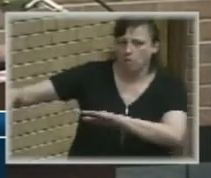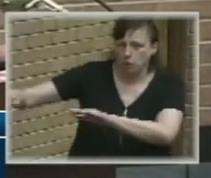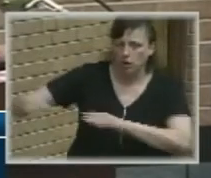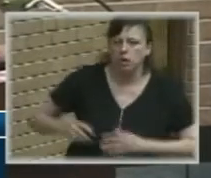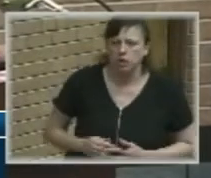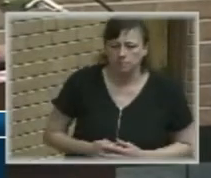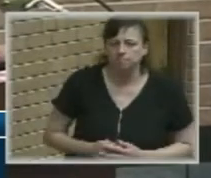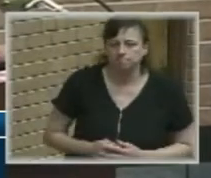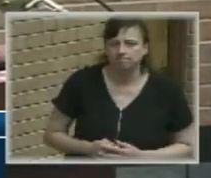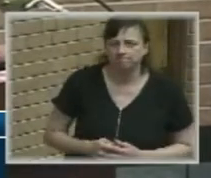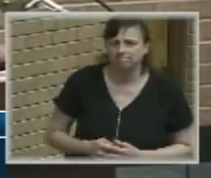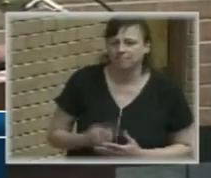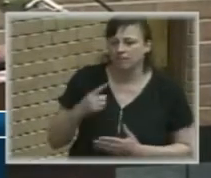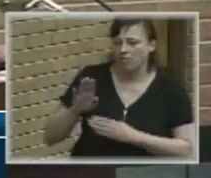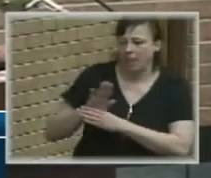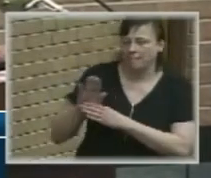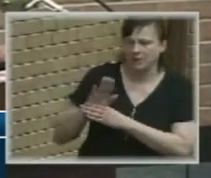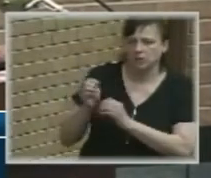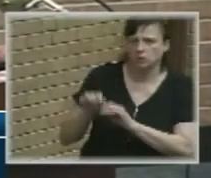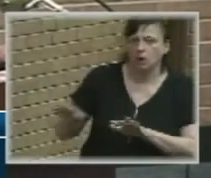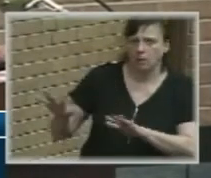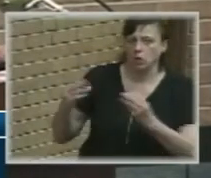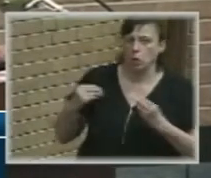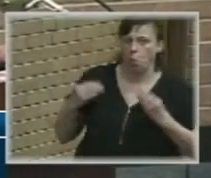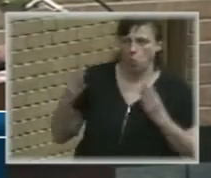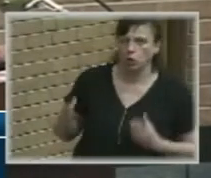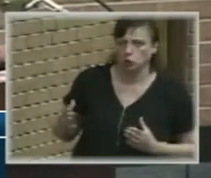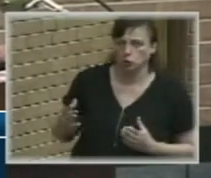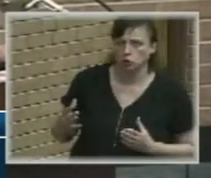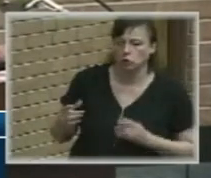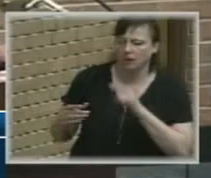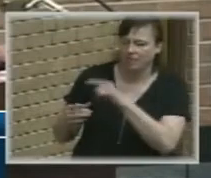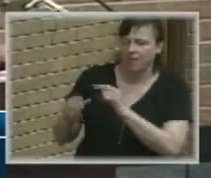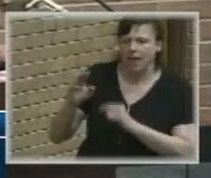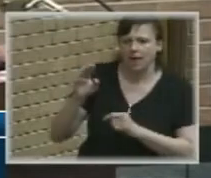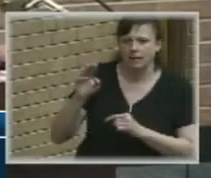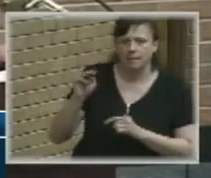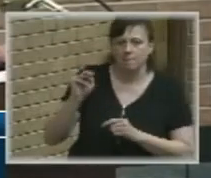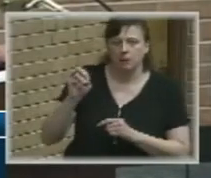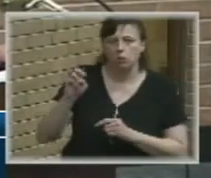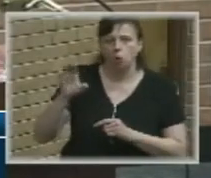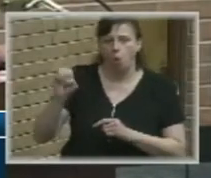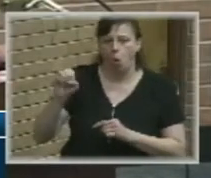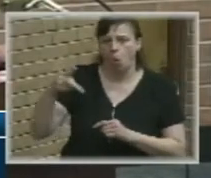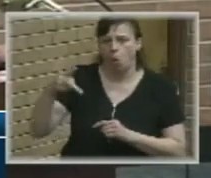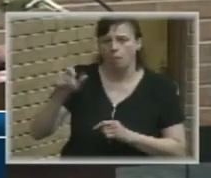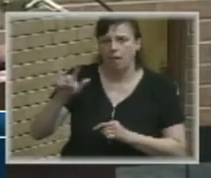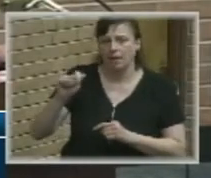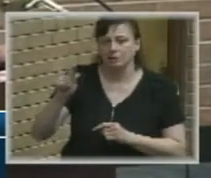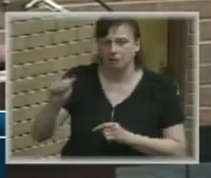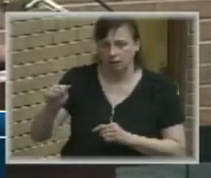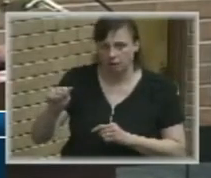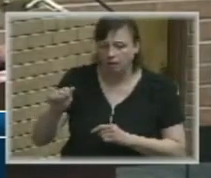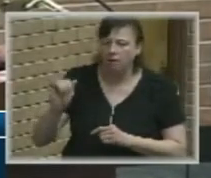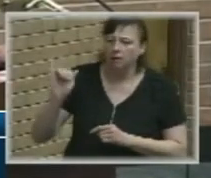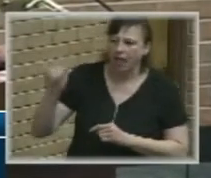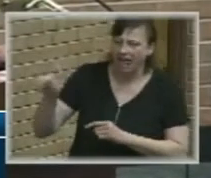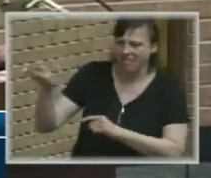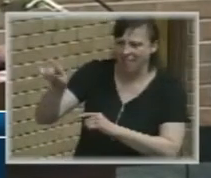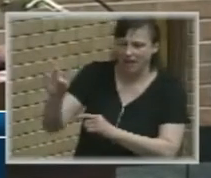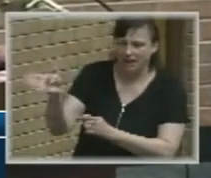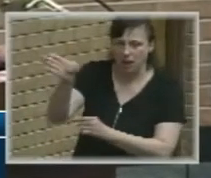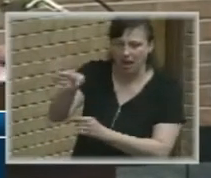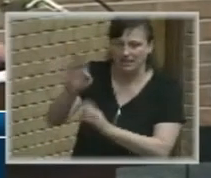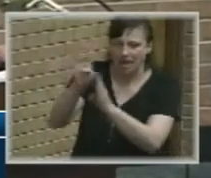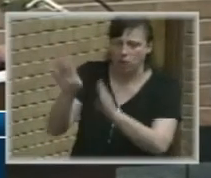to get commercial property owners, in this case the Rhinecliff Monroe Plaza and the attached house, to